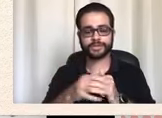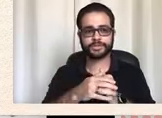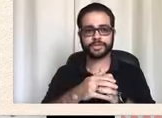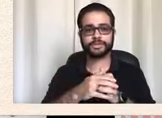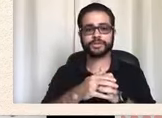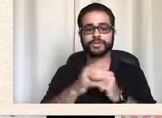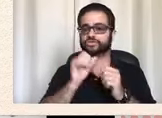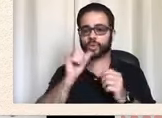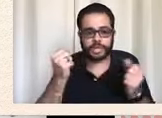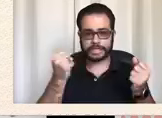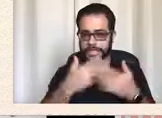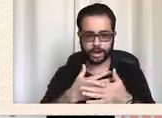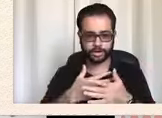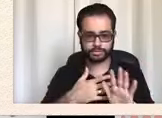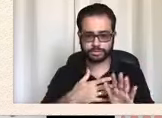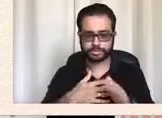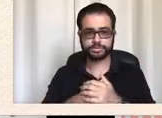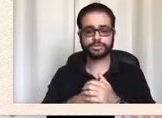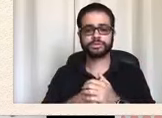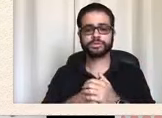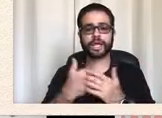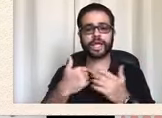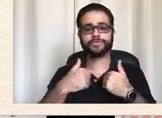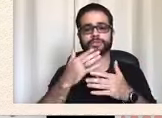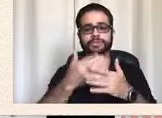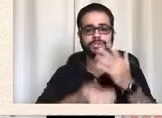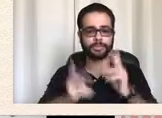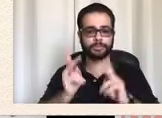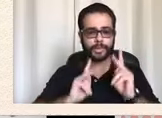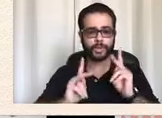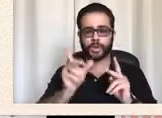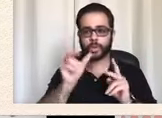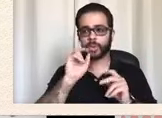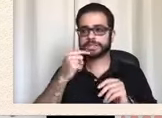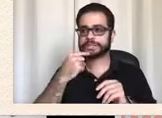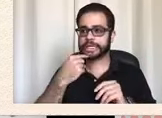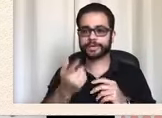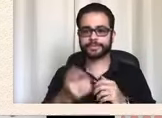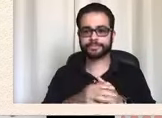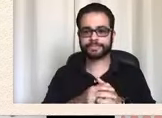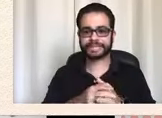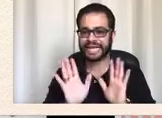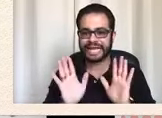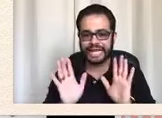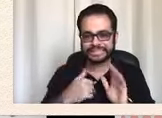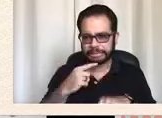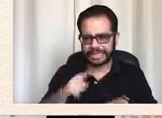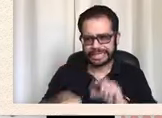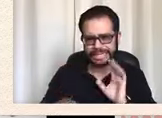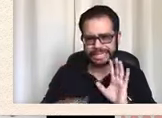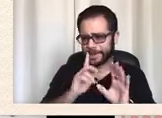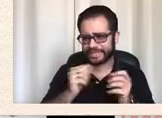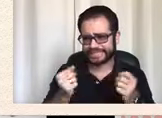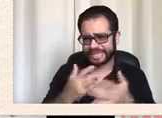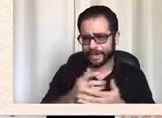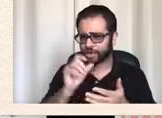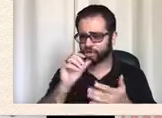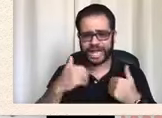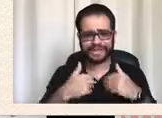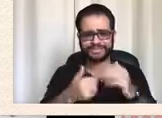scared, because, you know, there are some people that will say, oh, no, I can't. I'm really scared. I don't have the skills that I